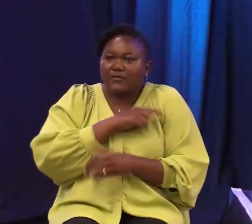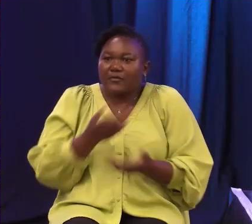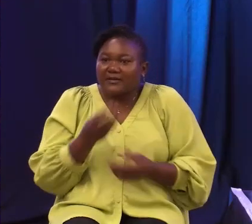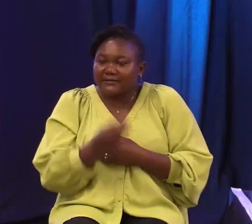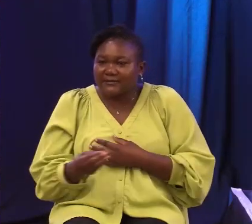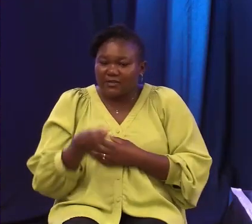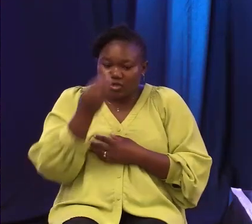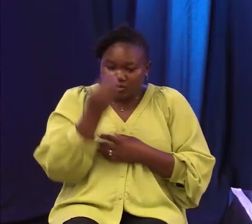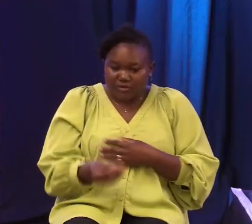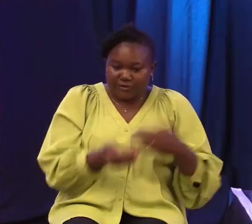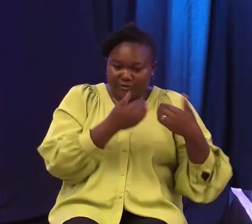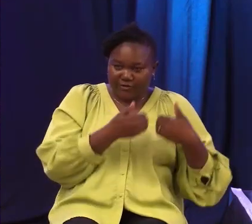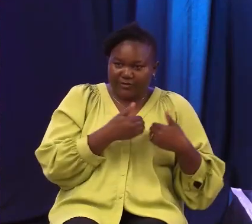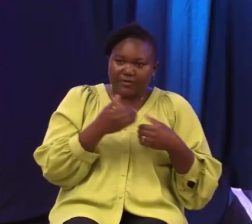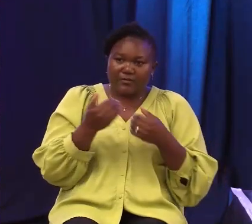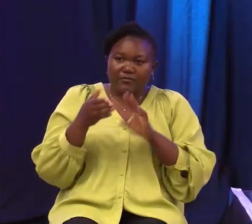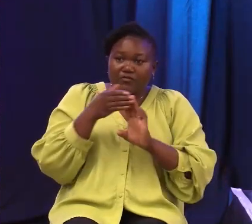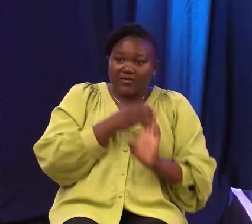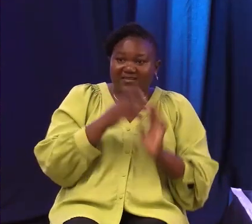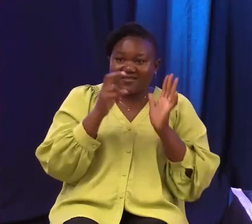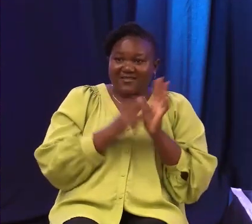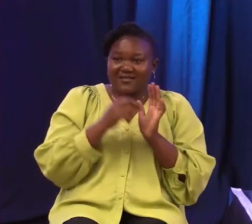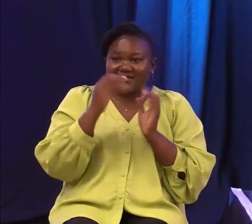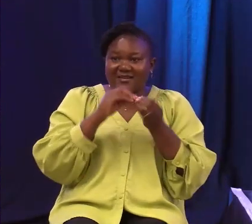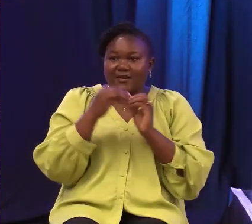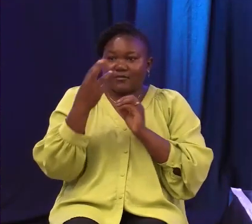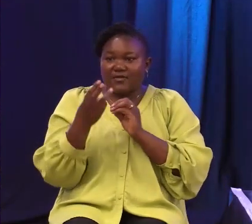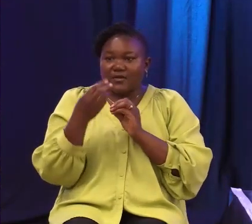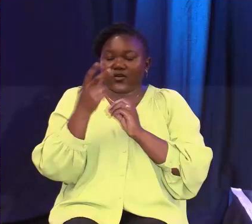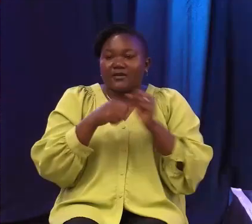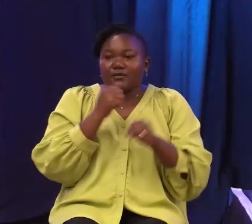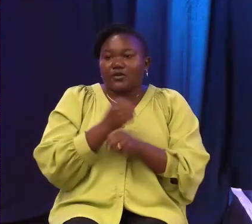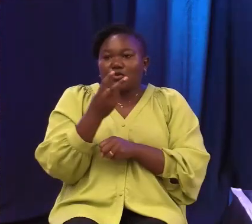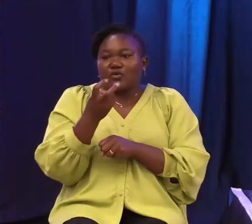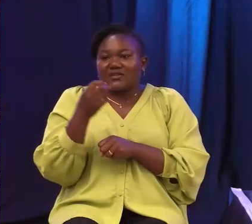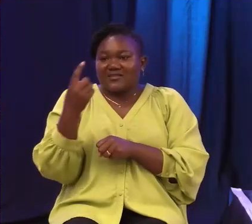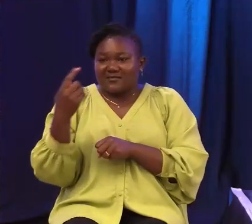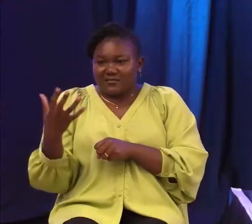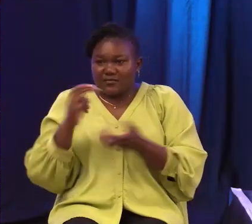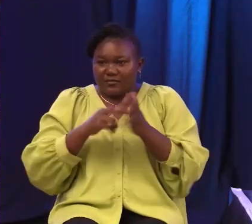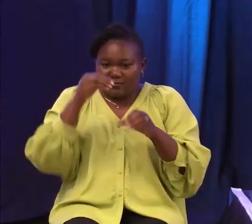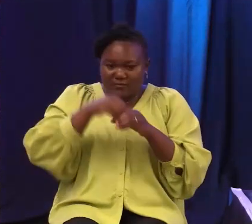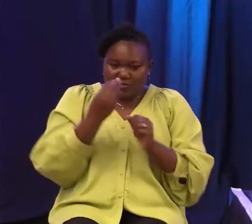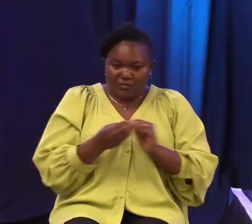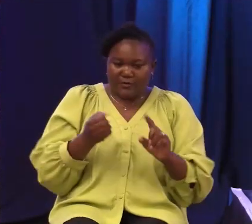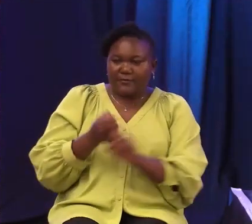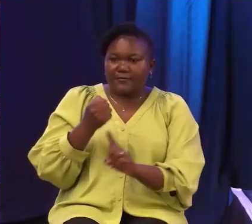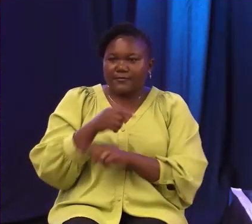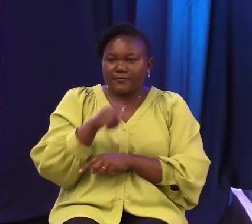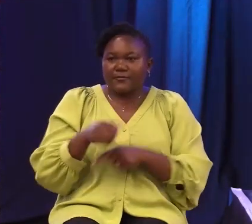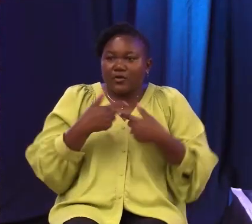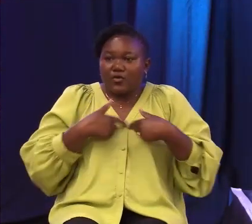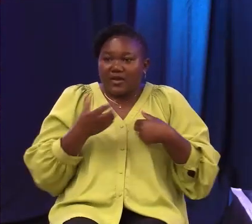The Child Care and Protection Act No. 3 of 2015 calls for the appointment of a Children's Advocate, from which we have